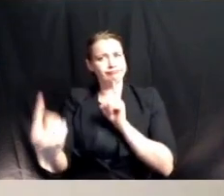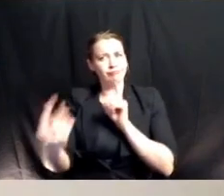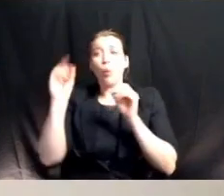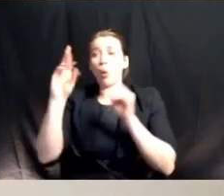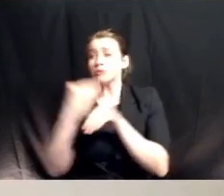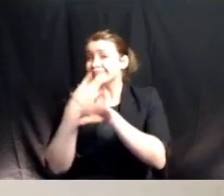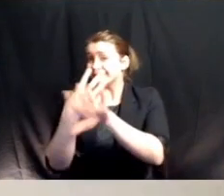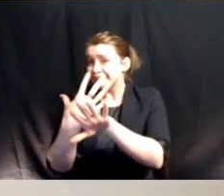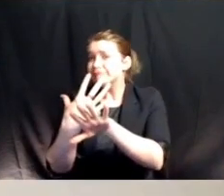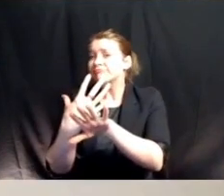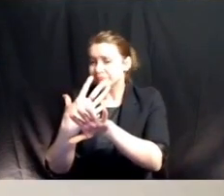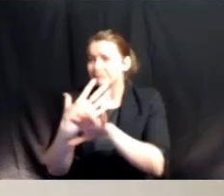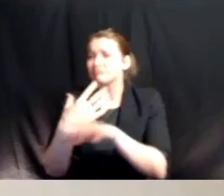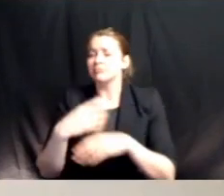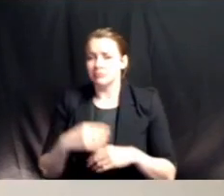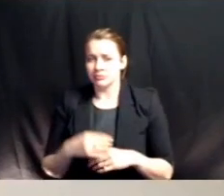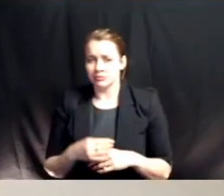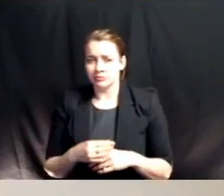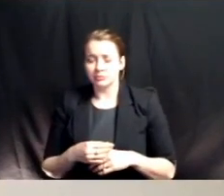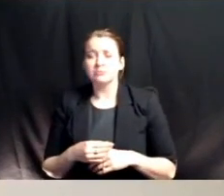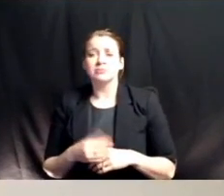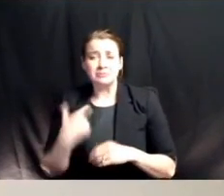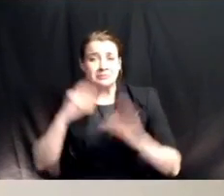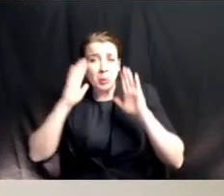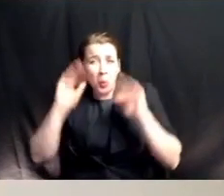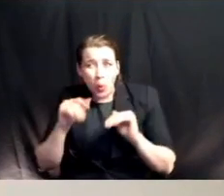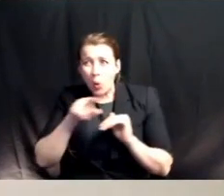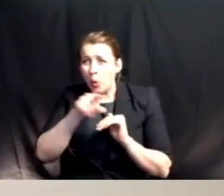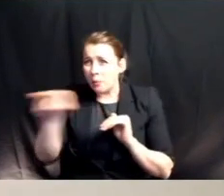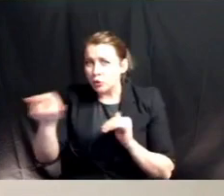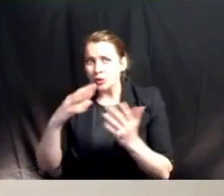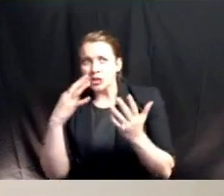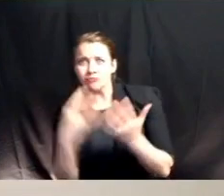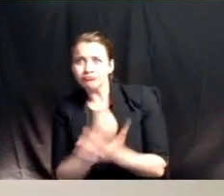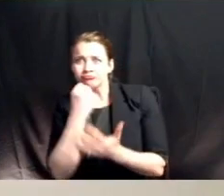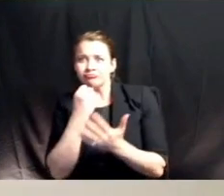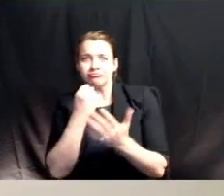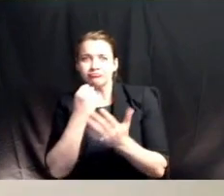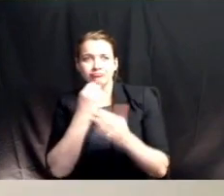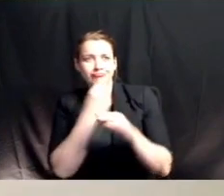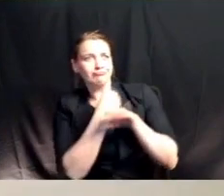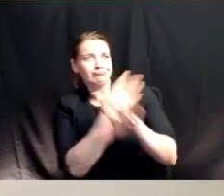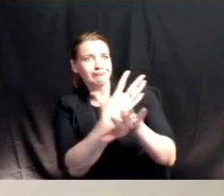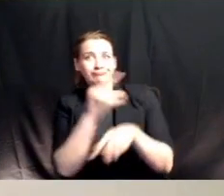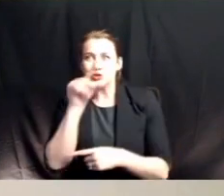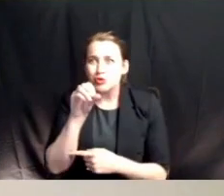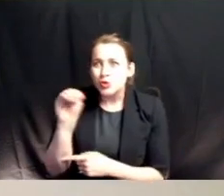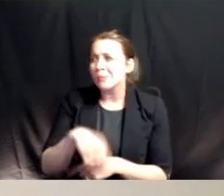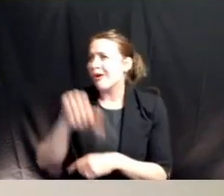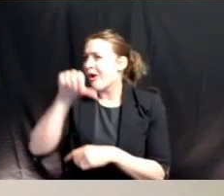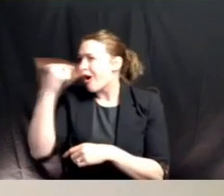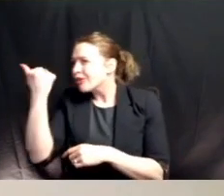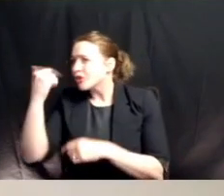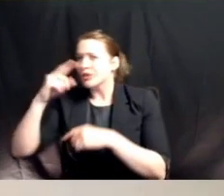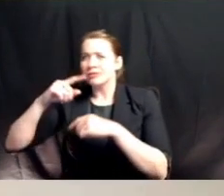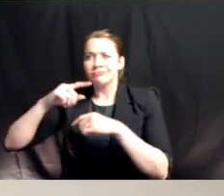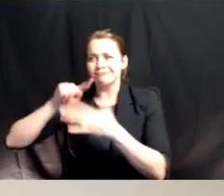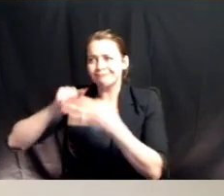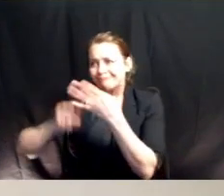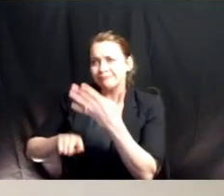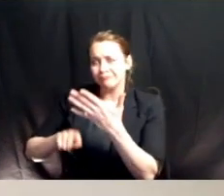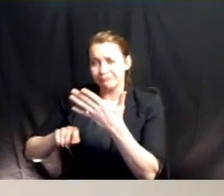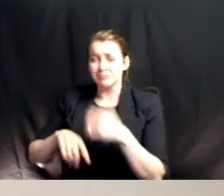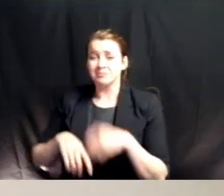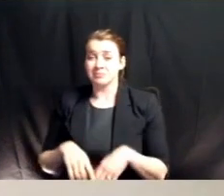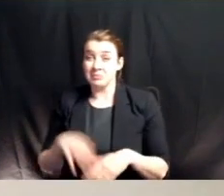using the electronic methods that we're becoming more familiar with to be able to connect with people. Telehealth